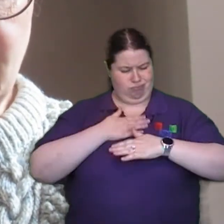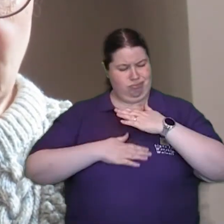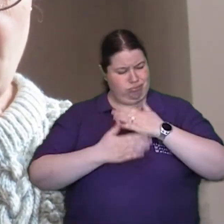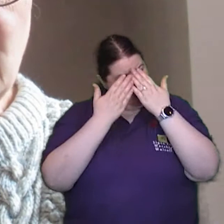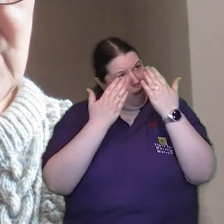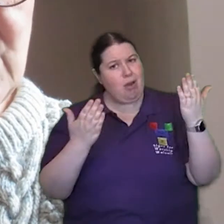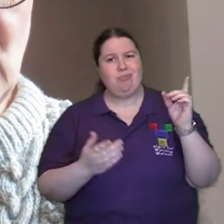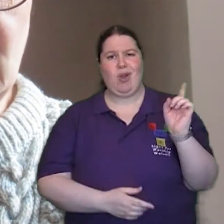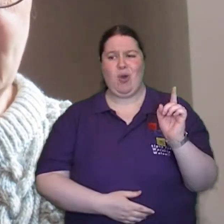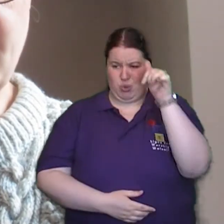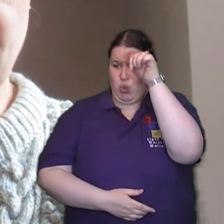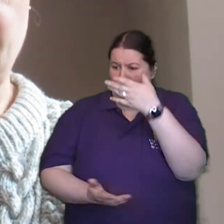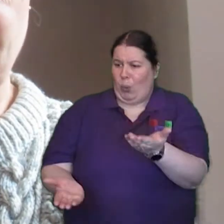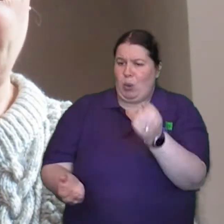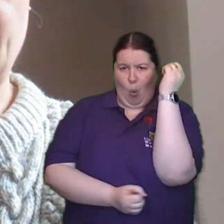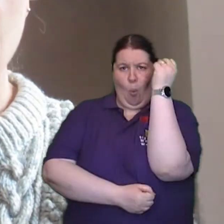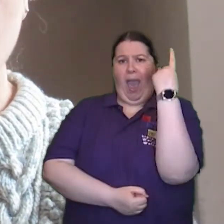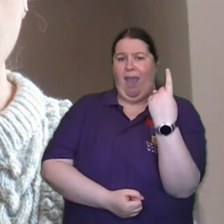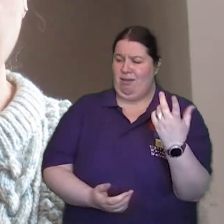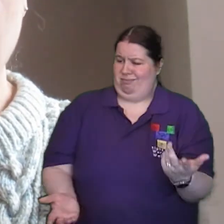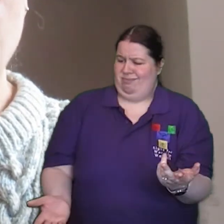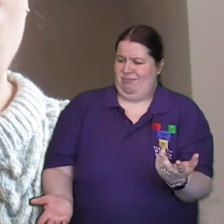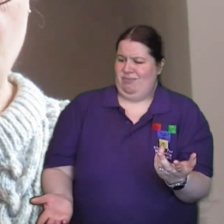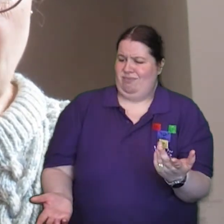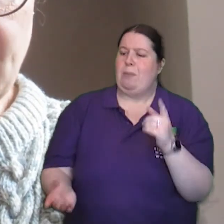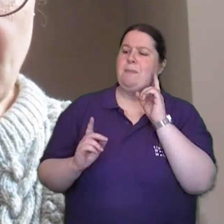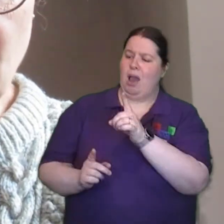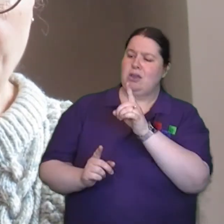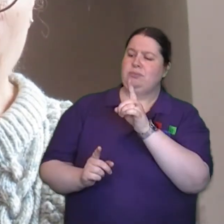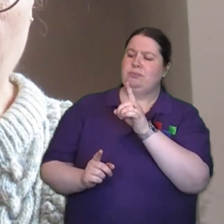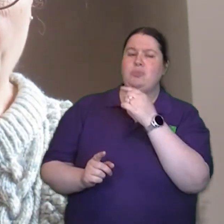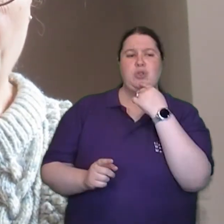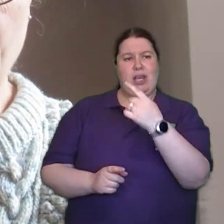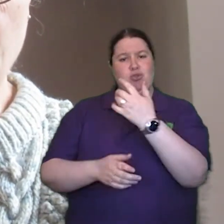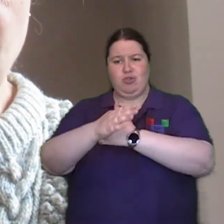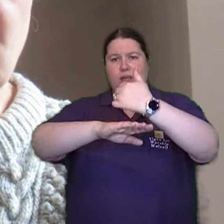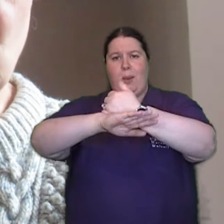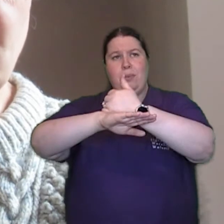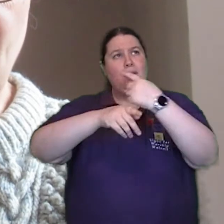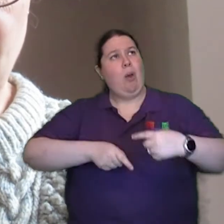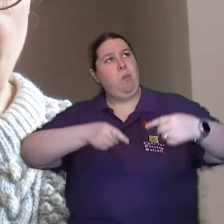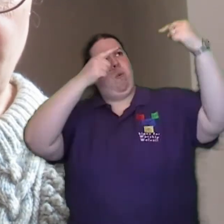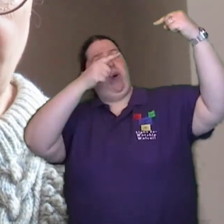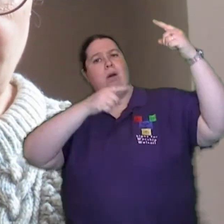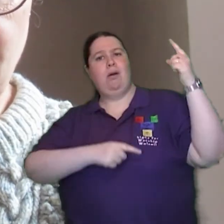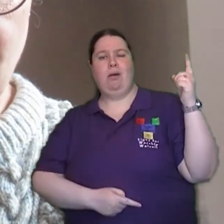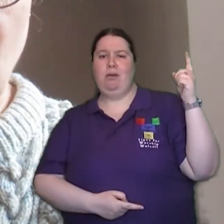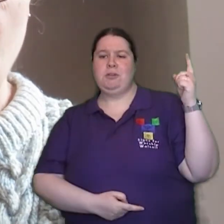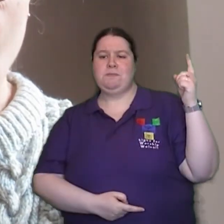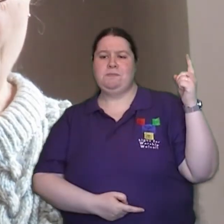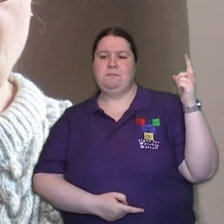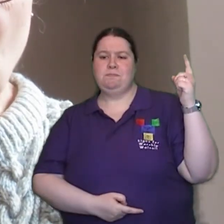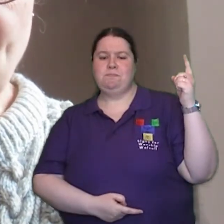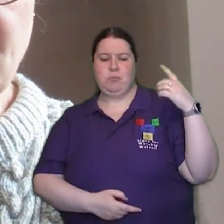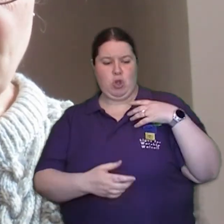yourself, though you knew all this. Instead, you have set yourself up against the Lord of heaven.